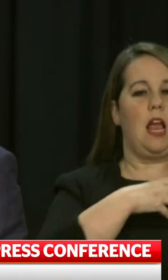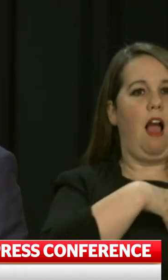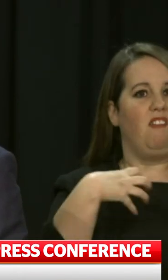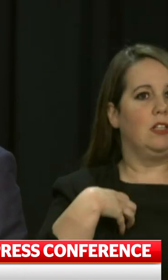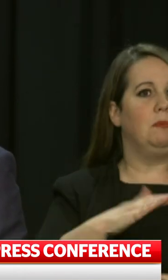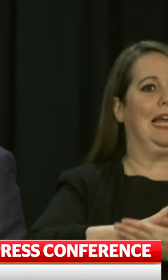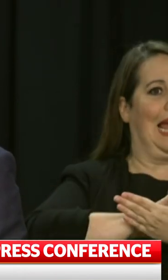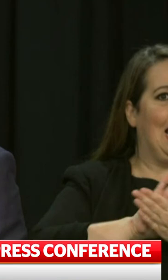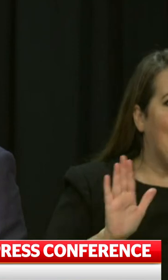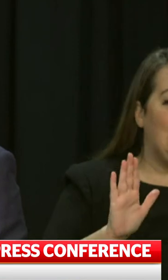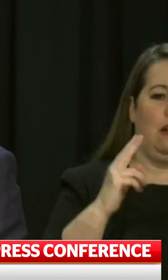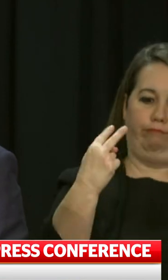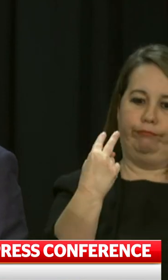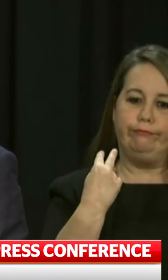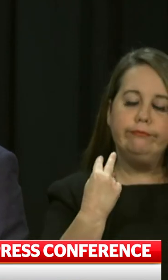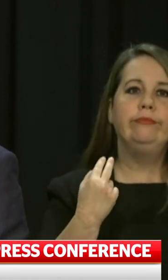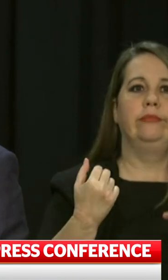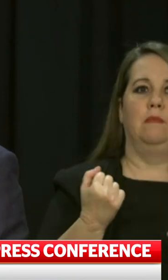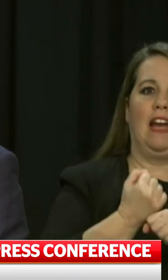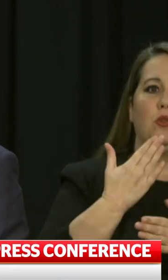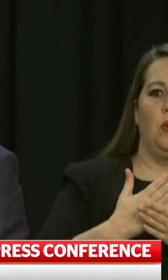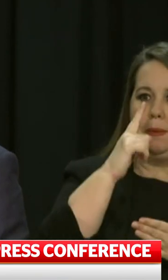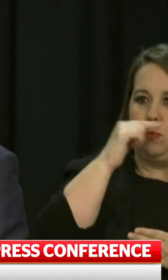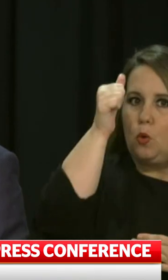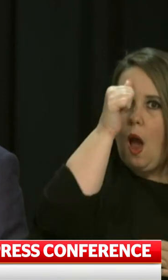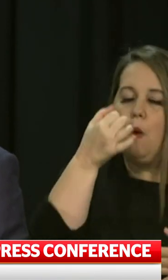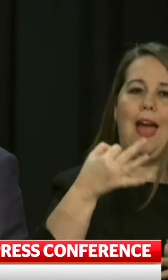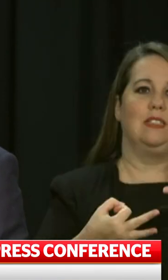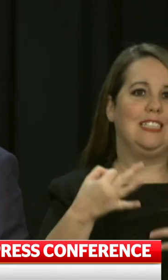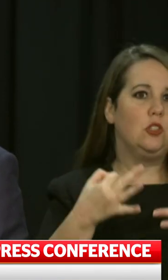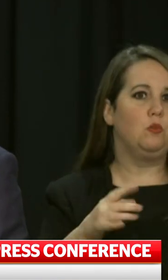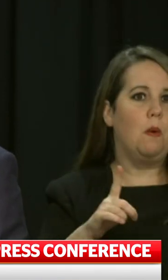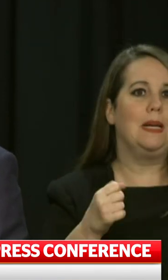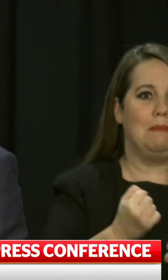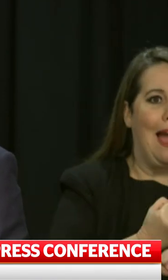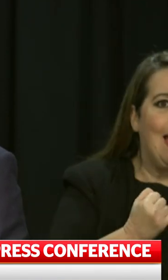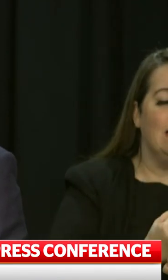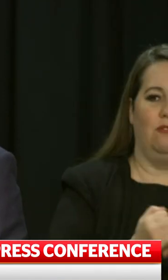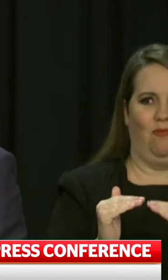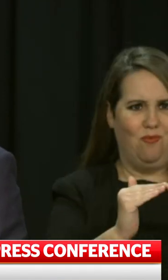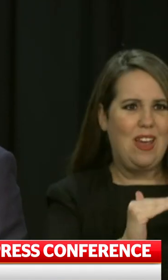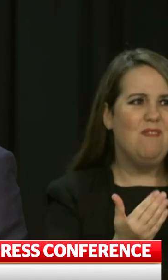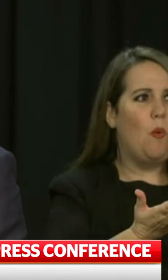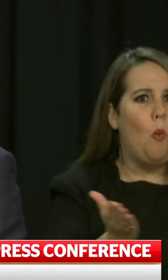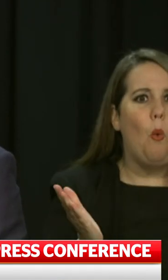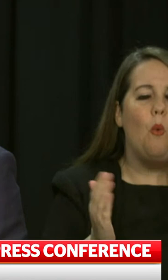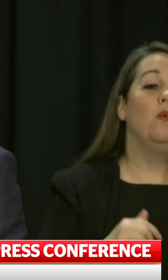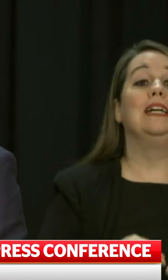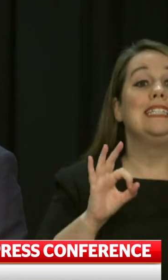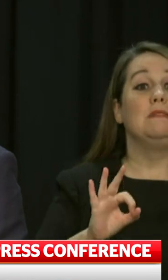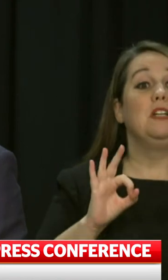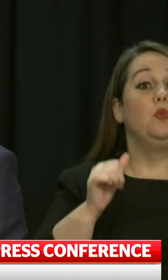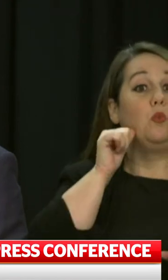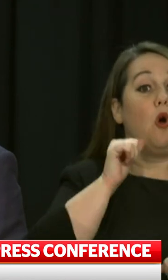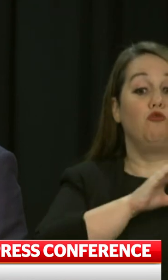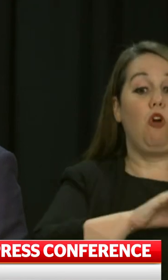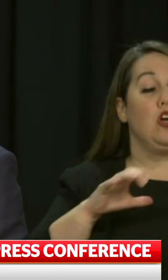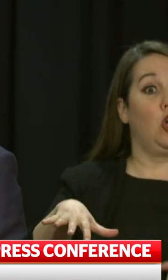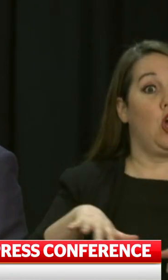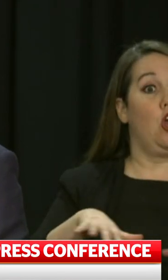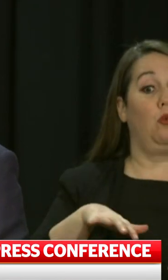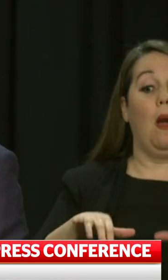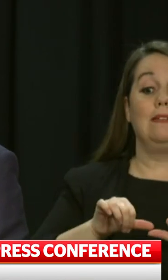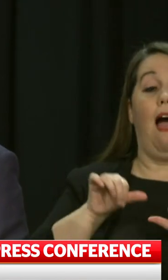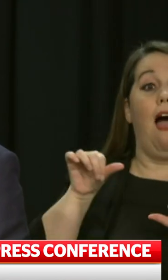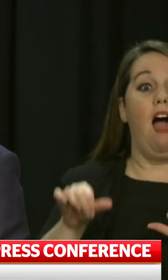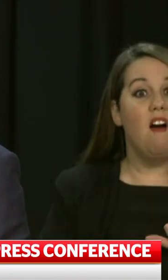in the decisions that we take, and that does take some time. If we look post-Christchurch earthquakes, for example, it was months